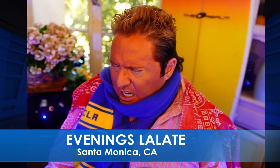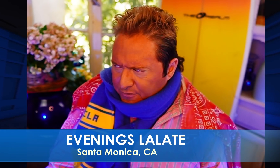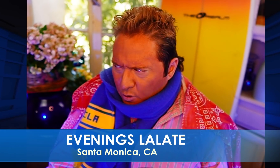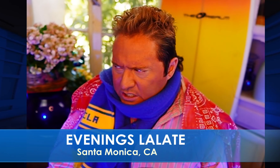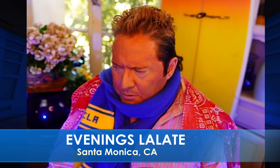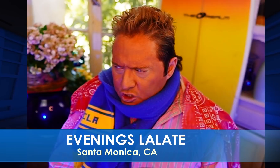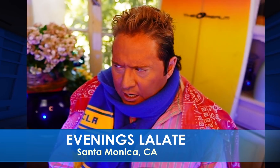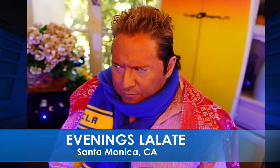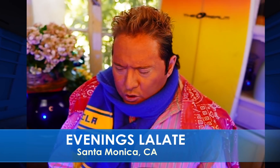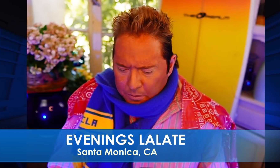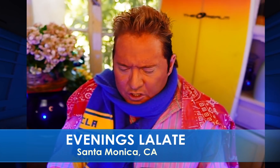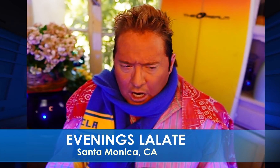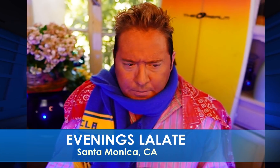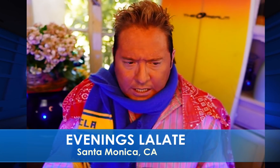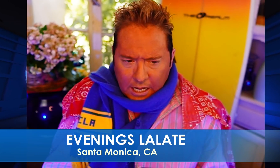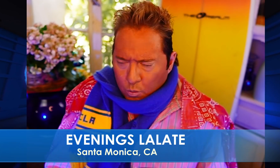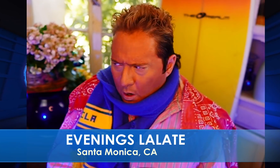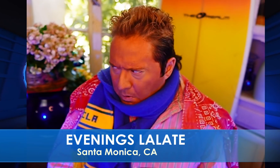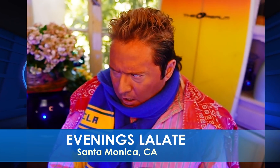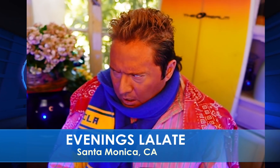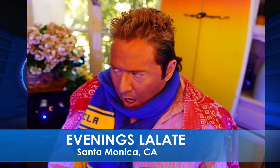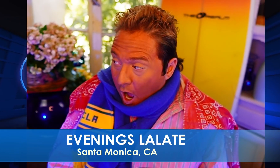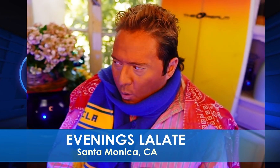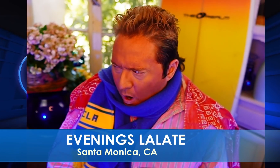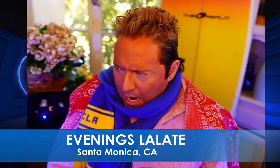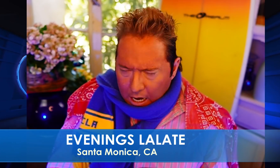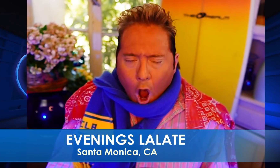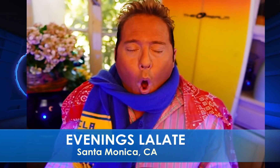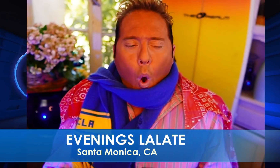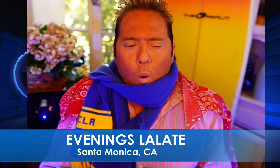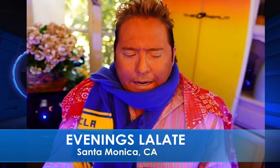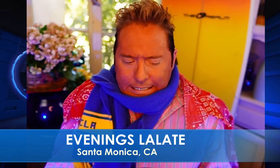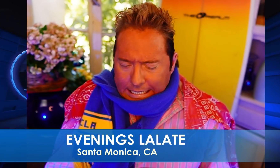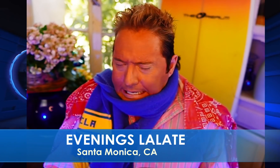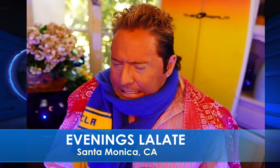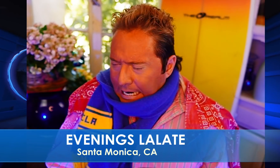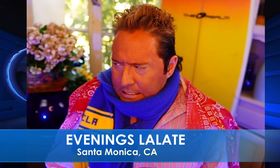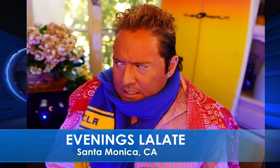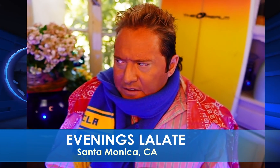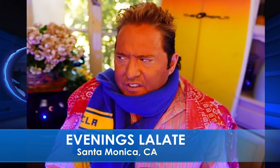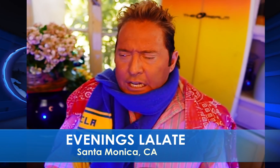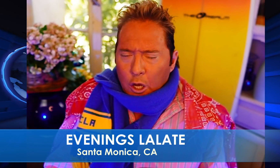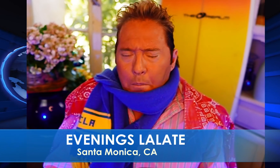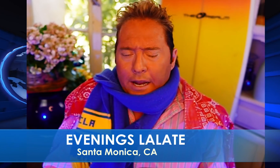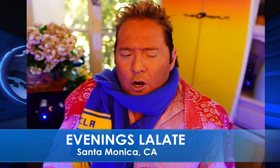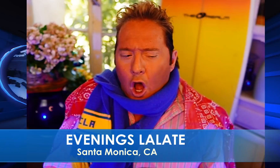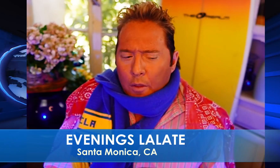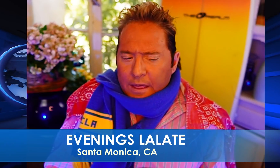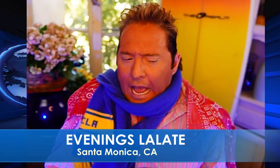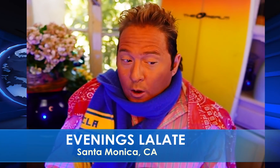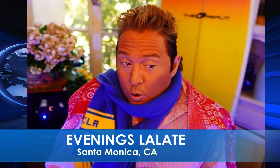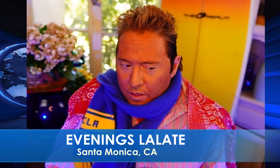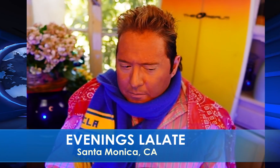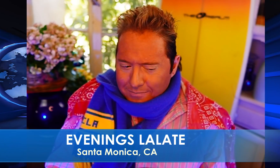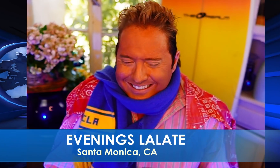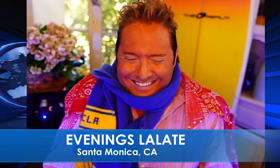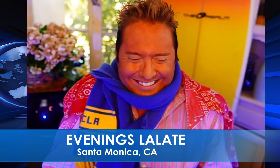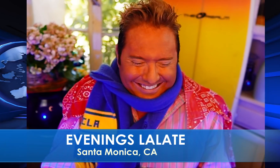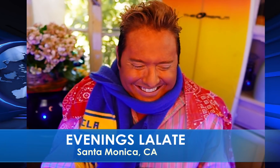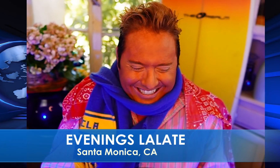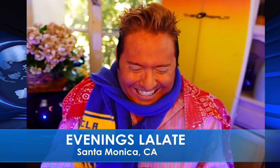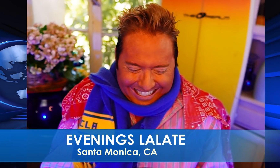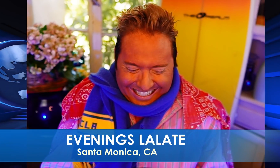I have to say four stimulus check and four stimulus update like a robot? Why? Oh, because it indexes the video better on the